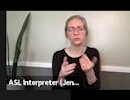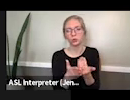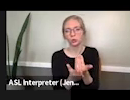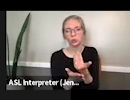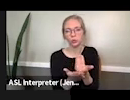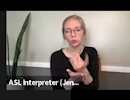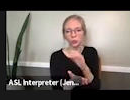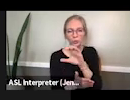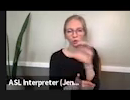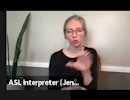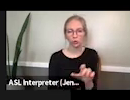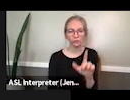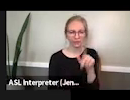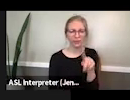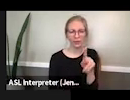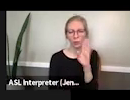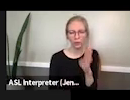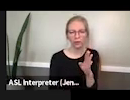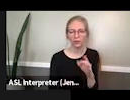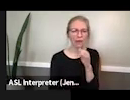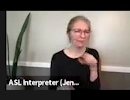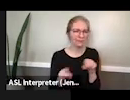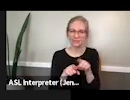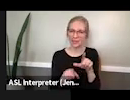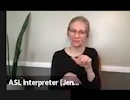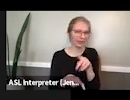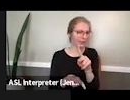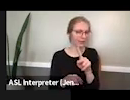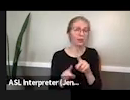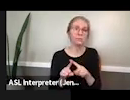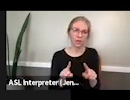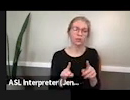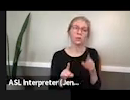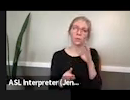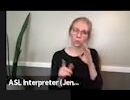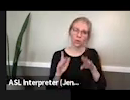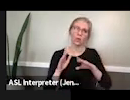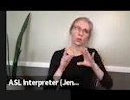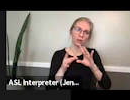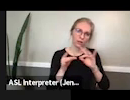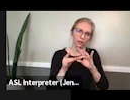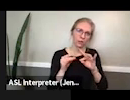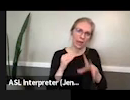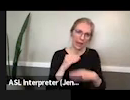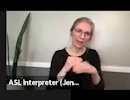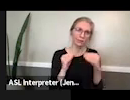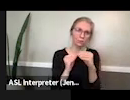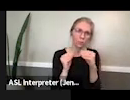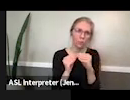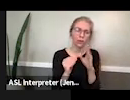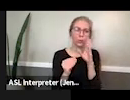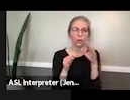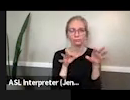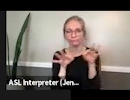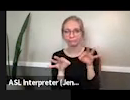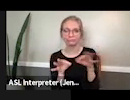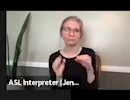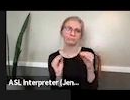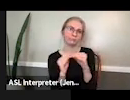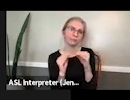link where we will build on this and talk about the nitty gritty nuts and bolts